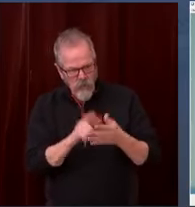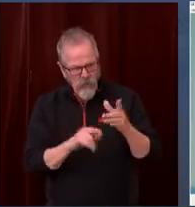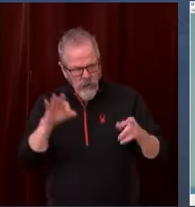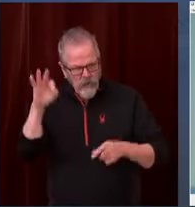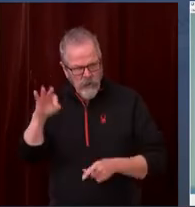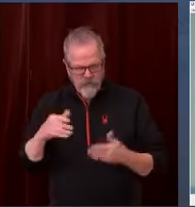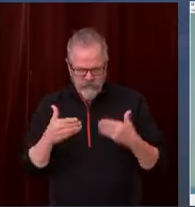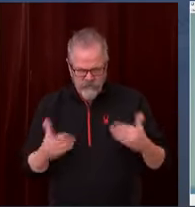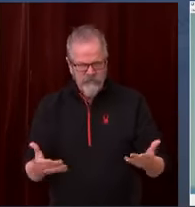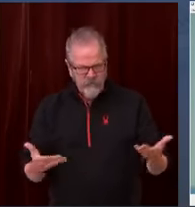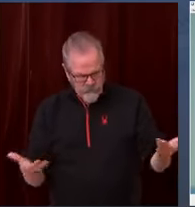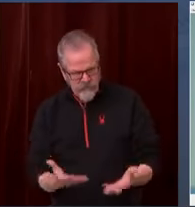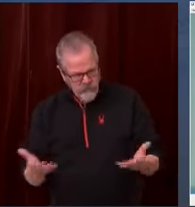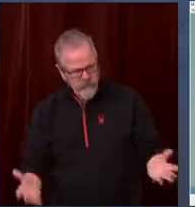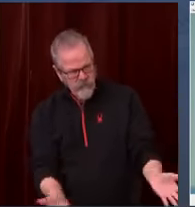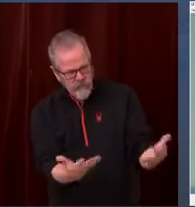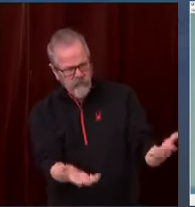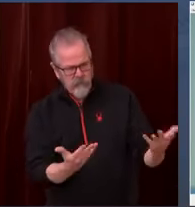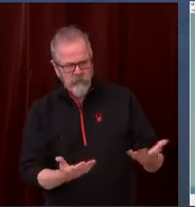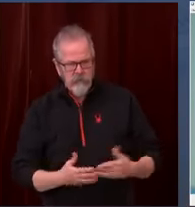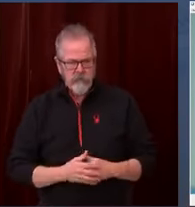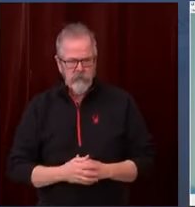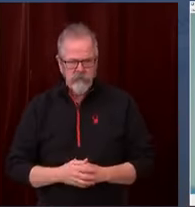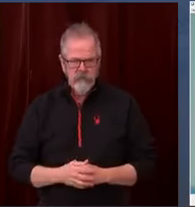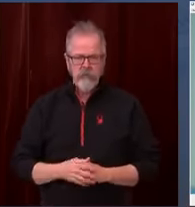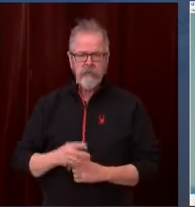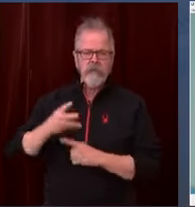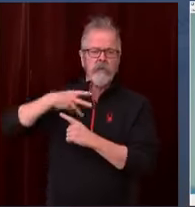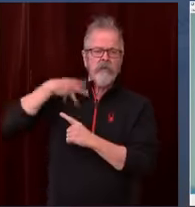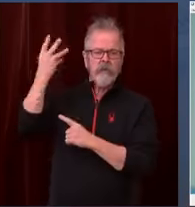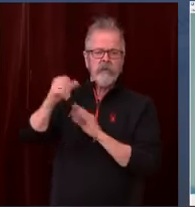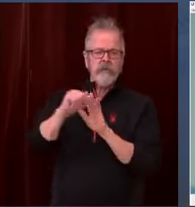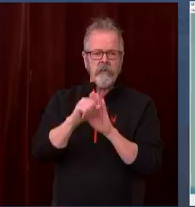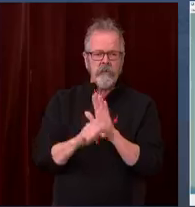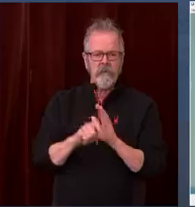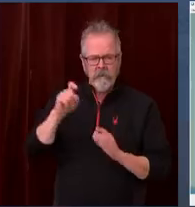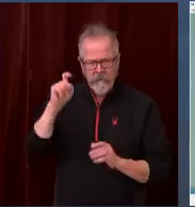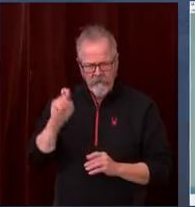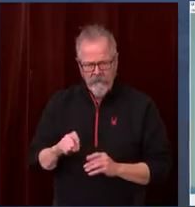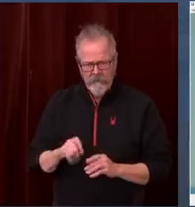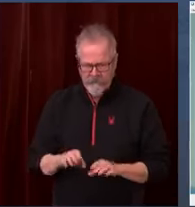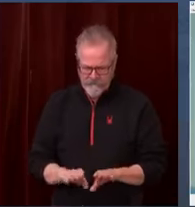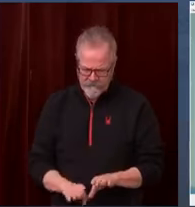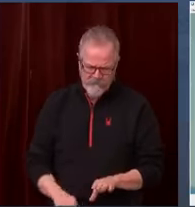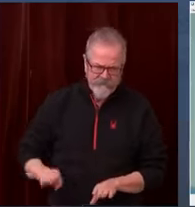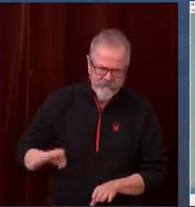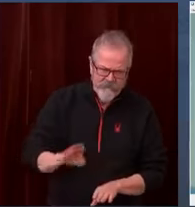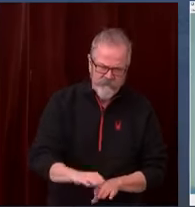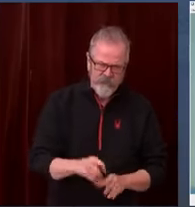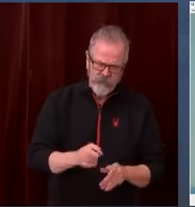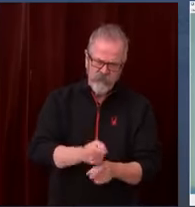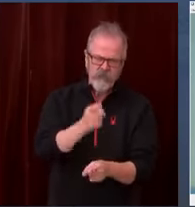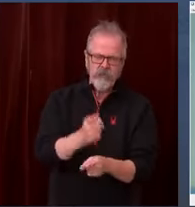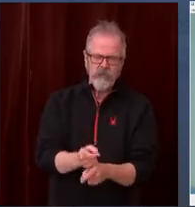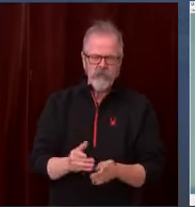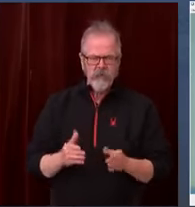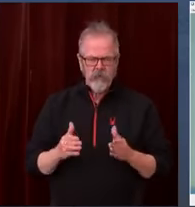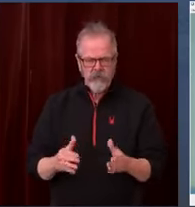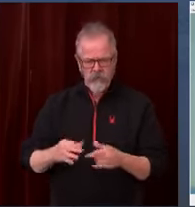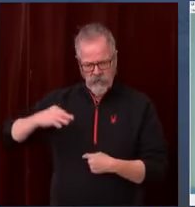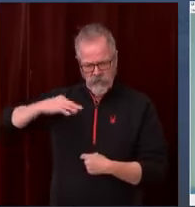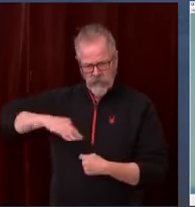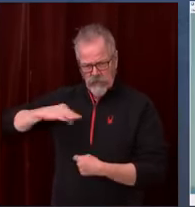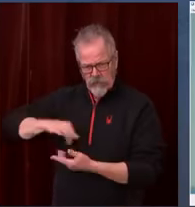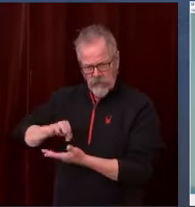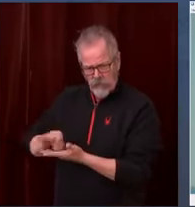Washington State needs to step up and do the right thing. It's time to ban credit scoring in the state of Washington. Thank